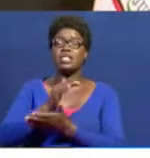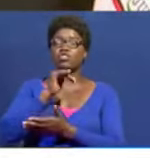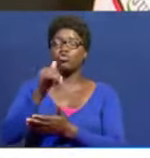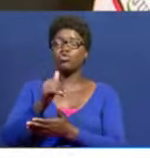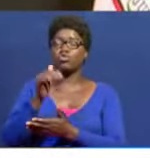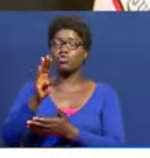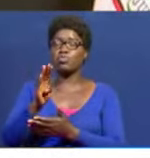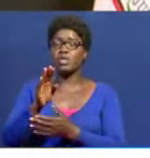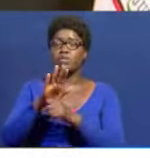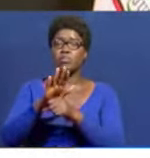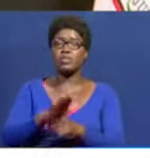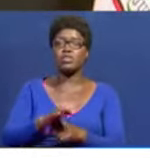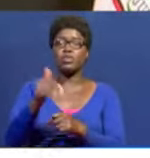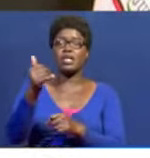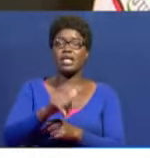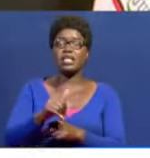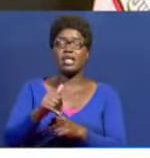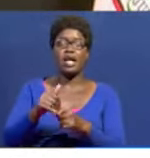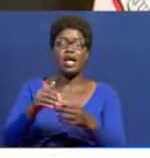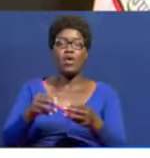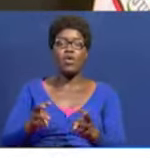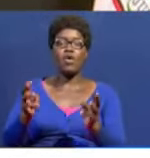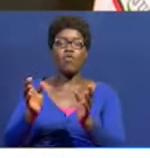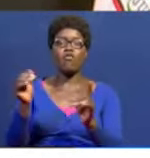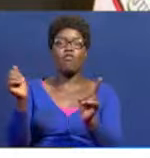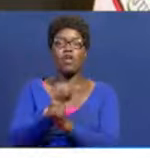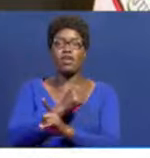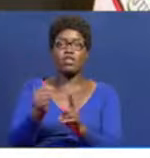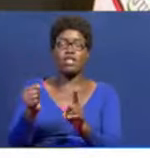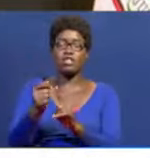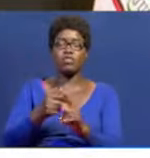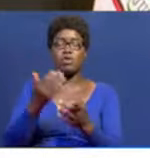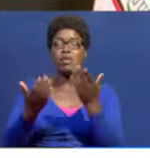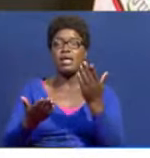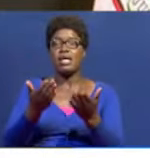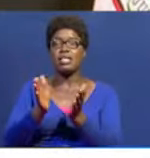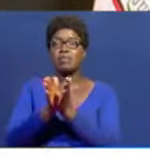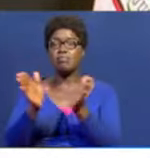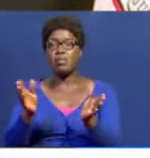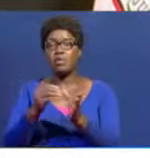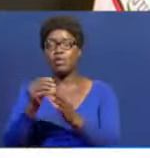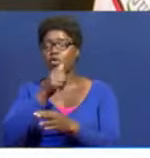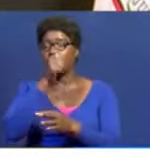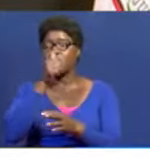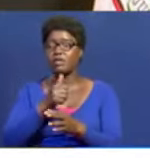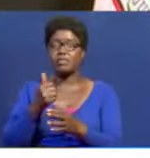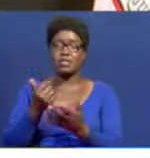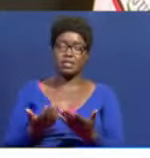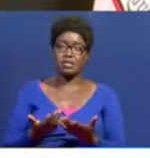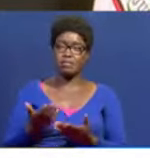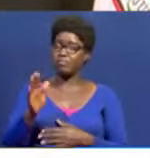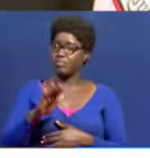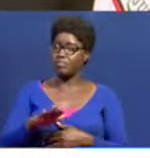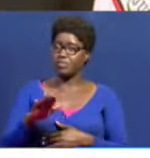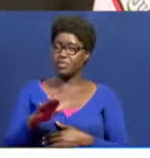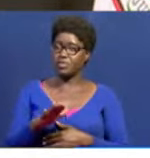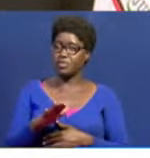be subjected to any form of violence from either public or private sources.